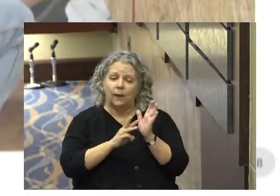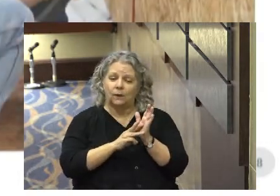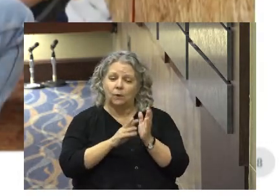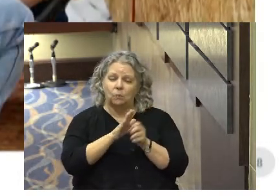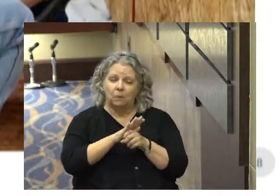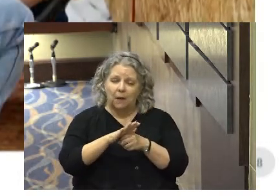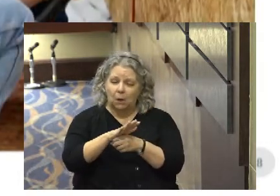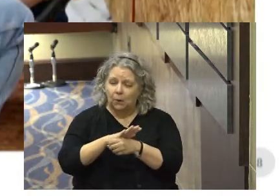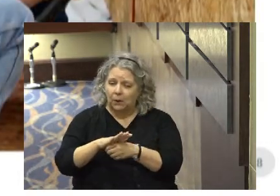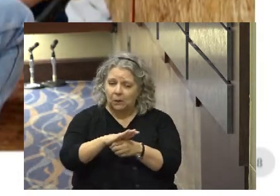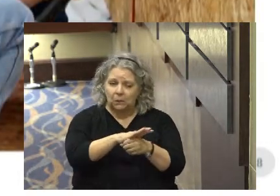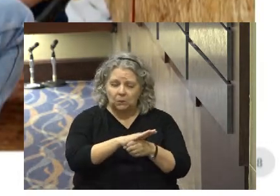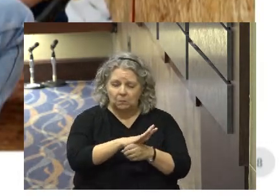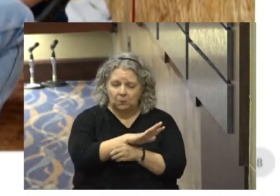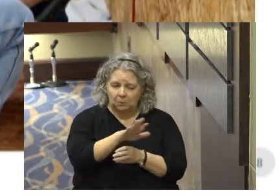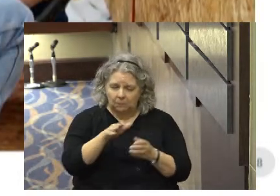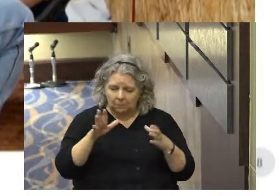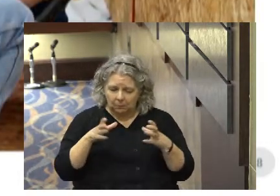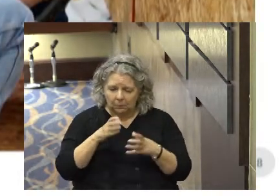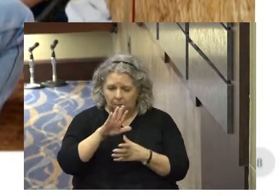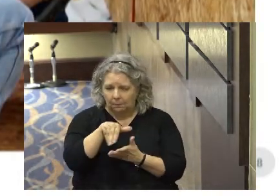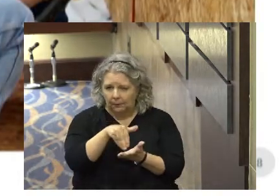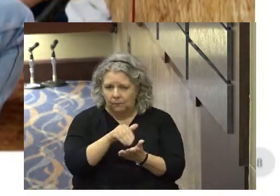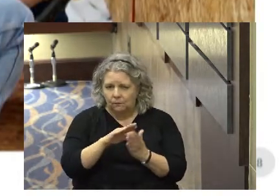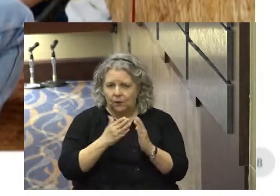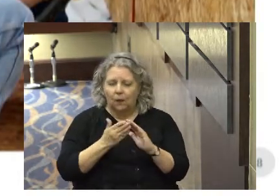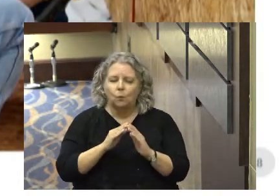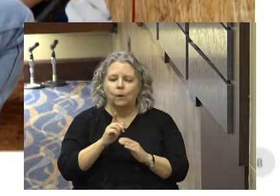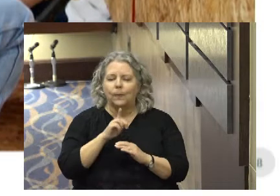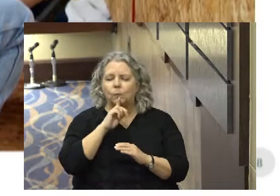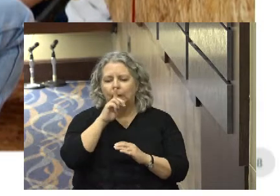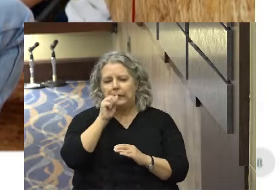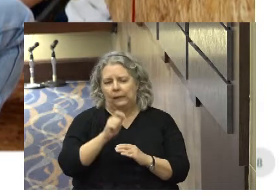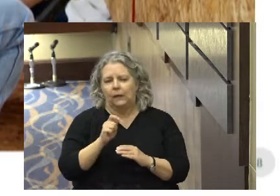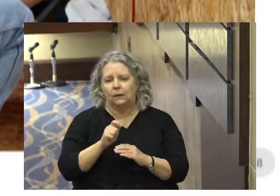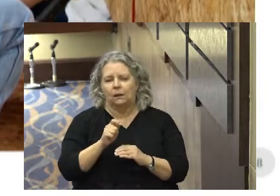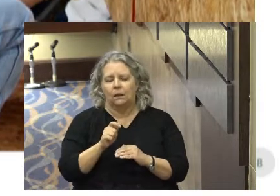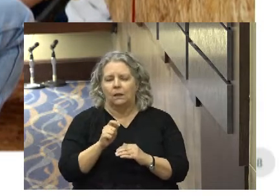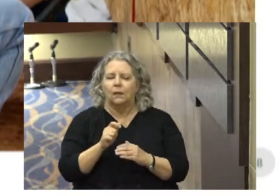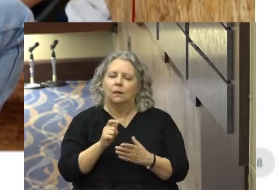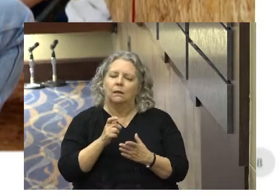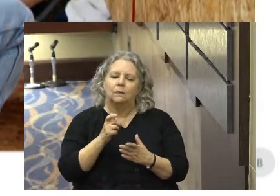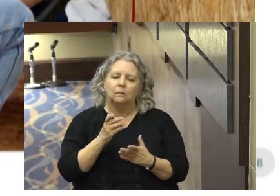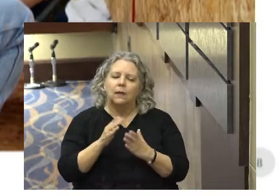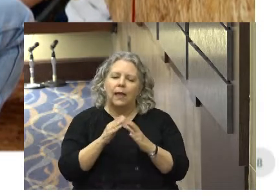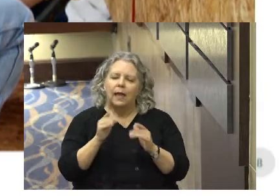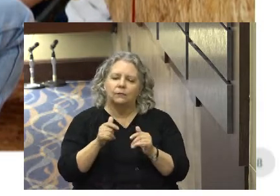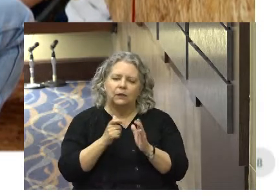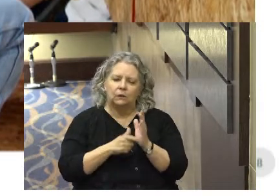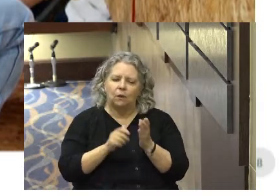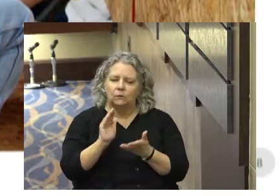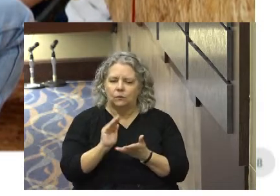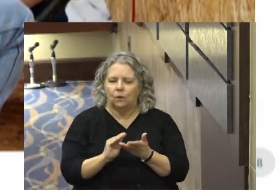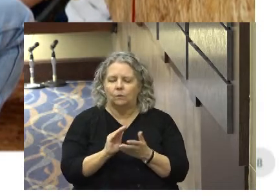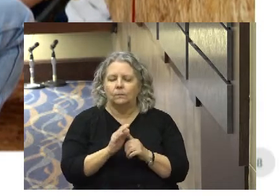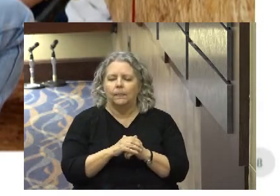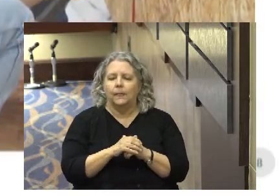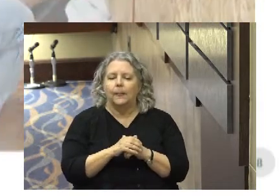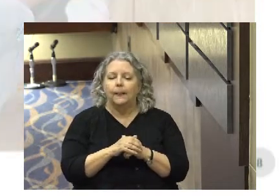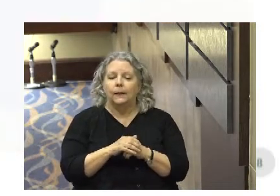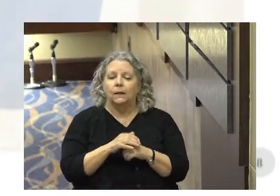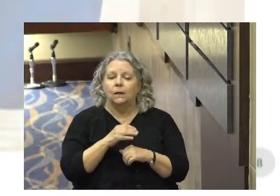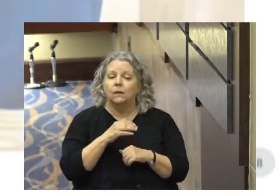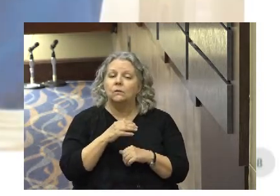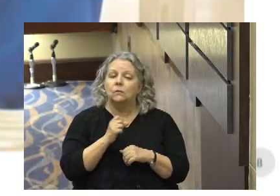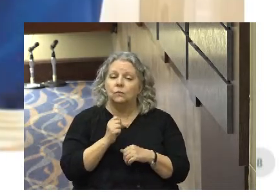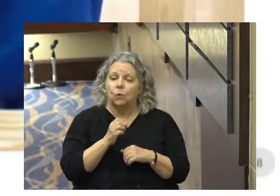for affordable housing. And because Habitat makes homeownership possible for low and very low-income households, it assists